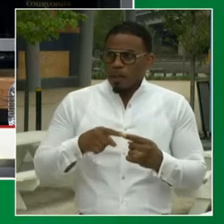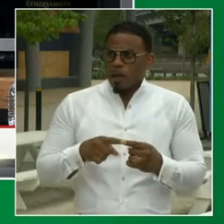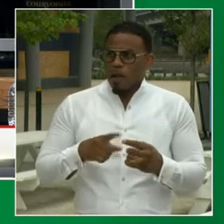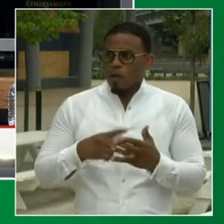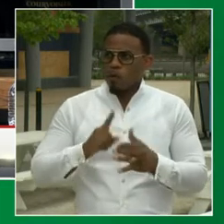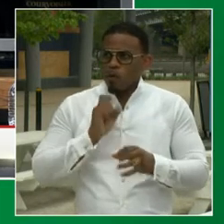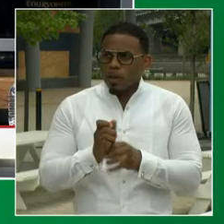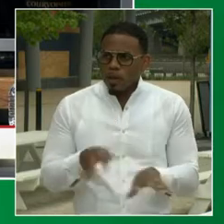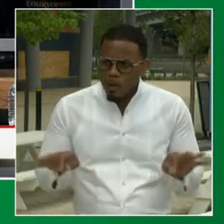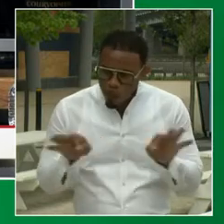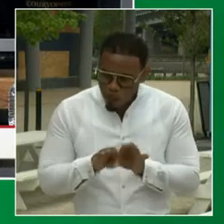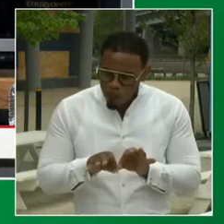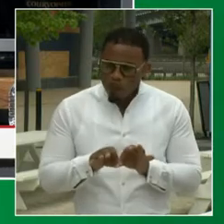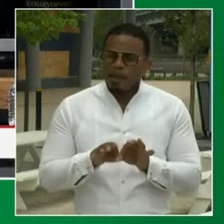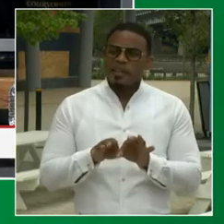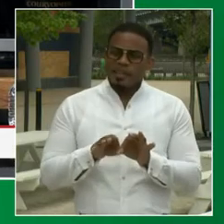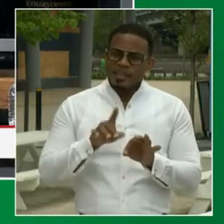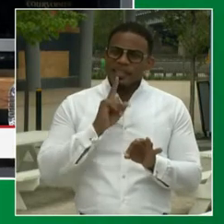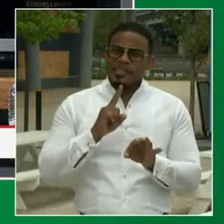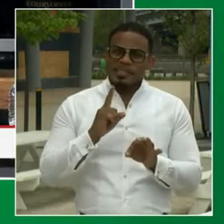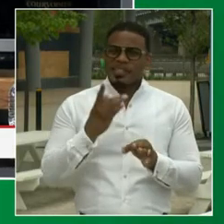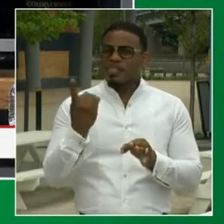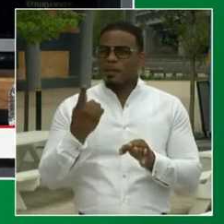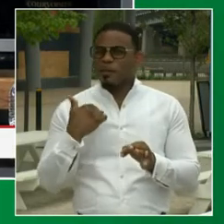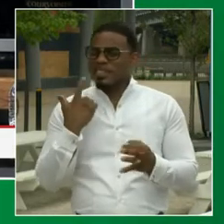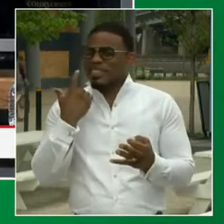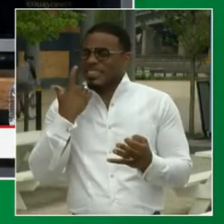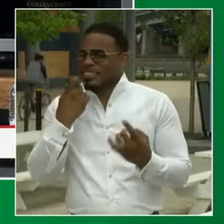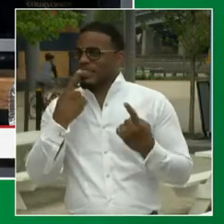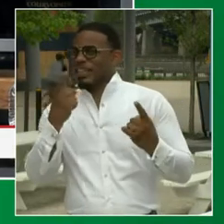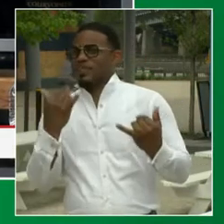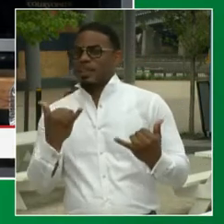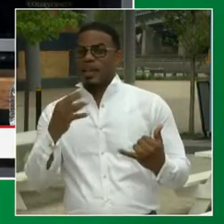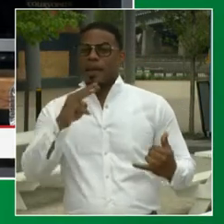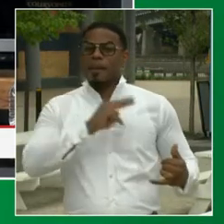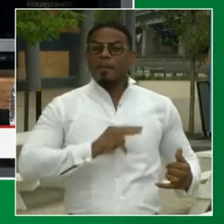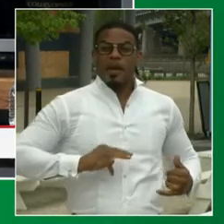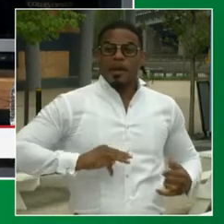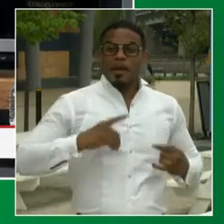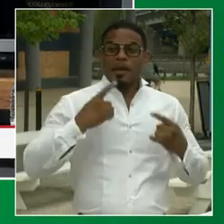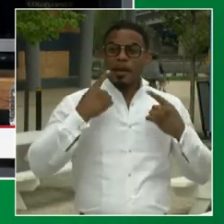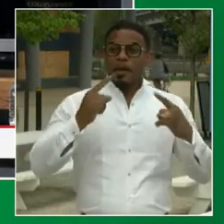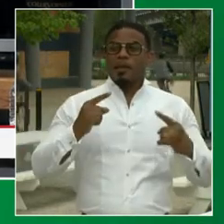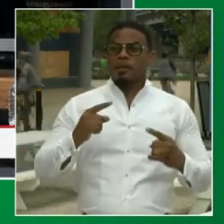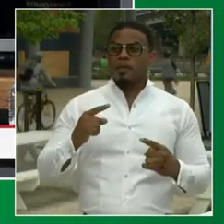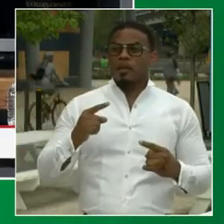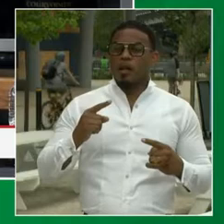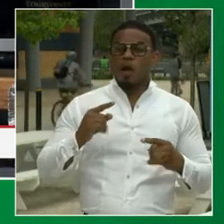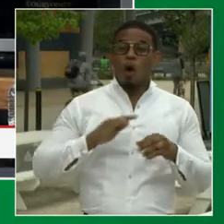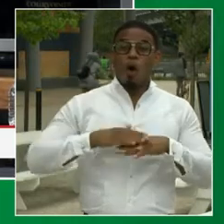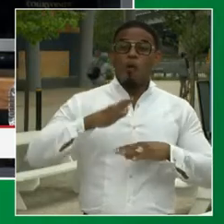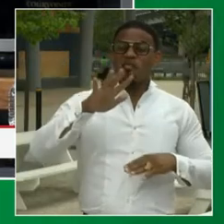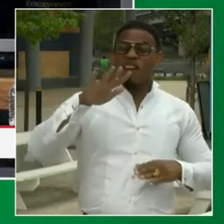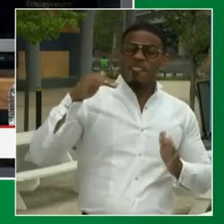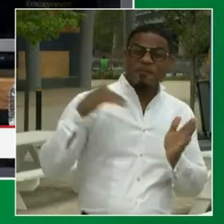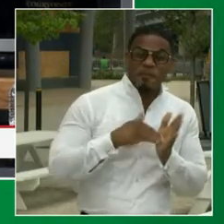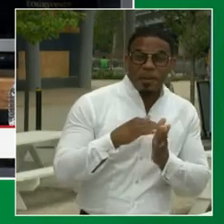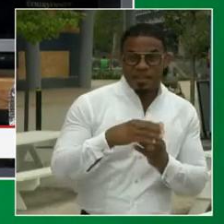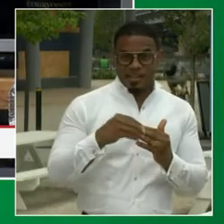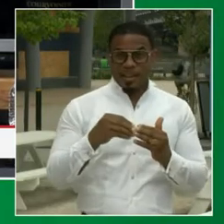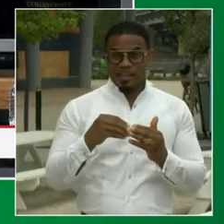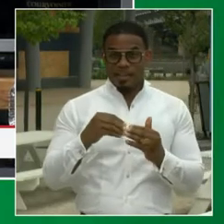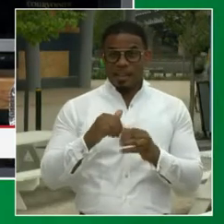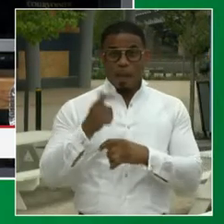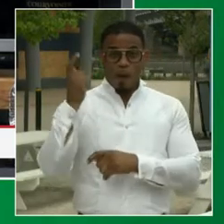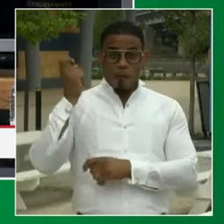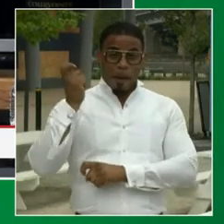about what's really important is something that we just announced today. Mayor Bowser announced over $5 million